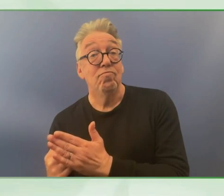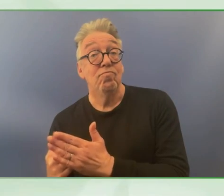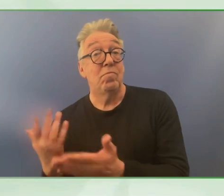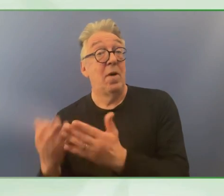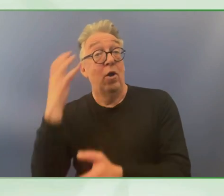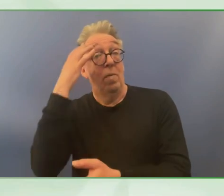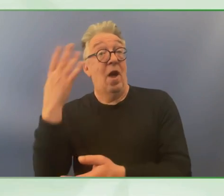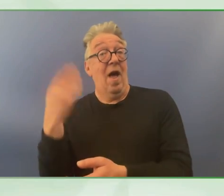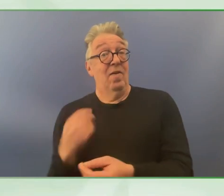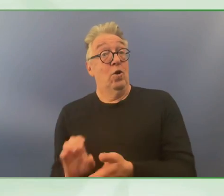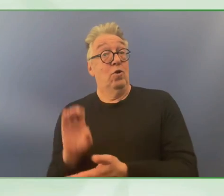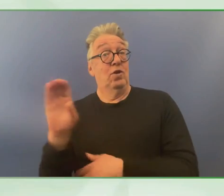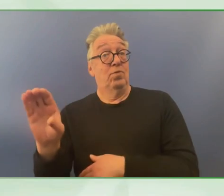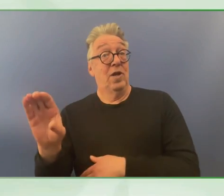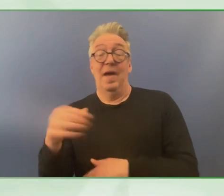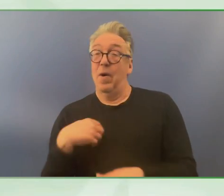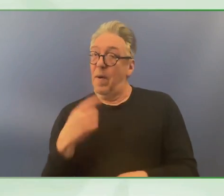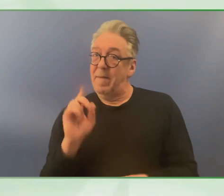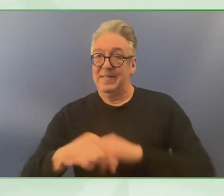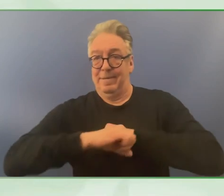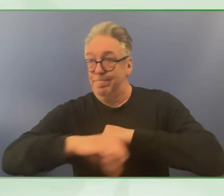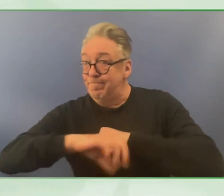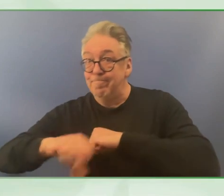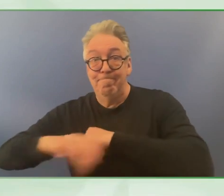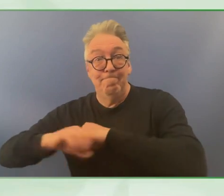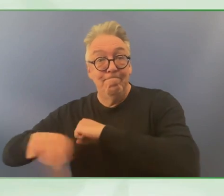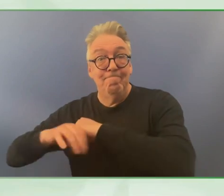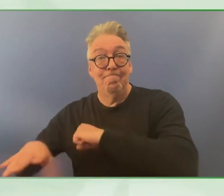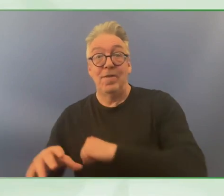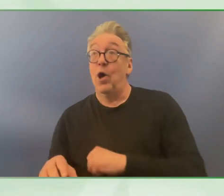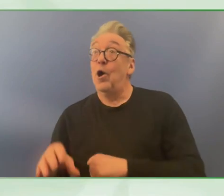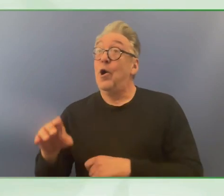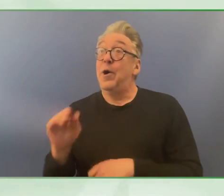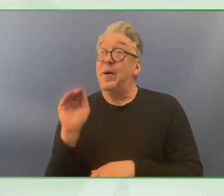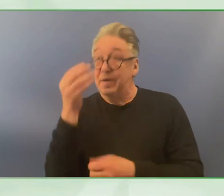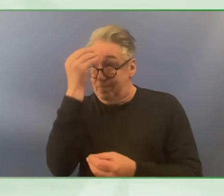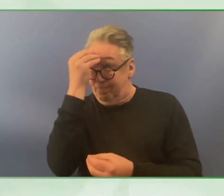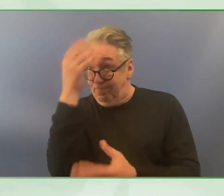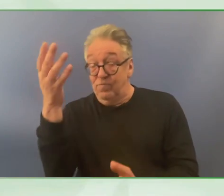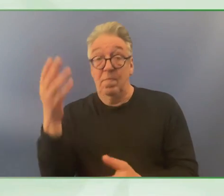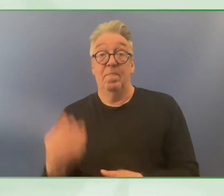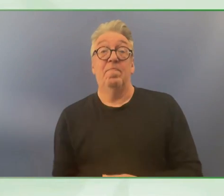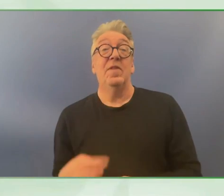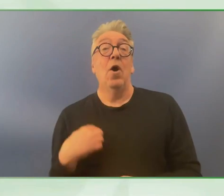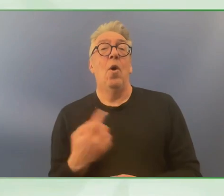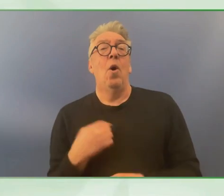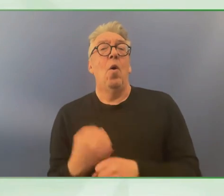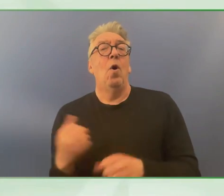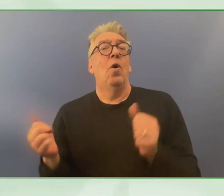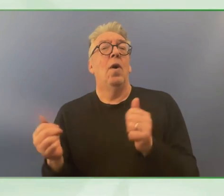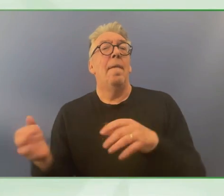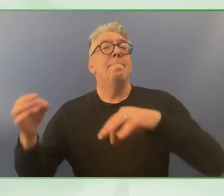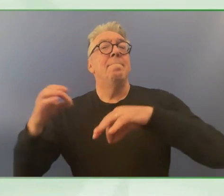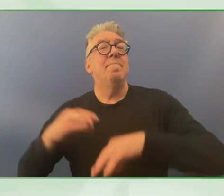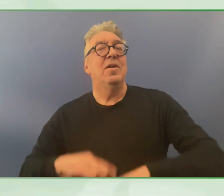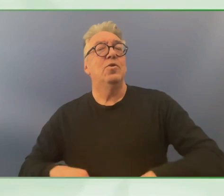sometimes we should make more people and companies aware, and also we work with their labor ministries to make their employment services more